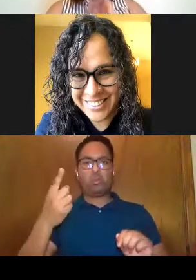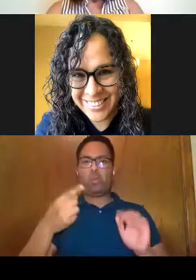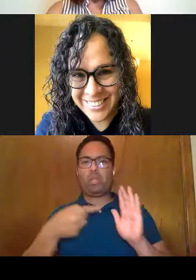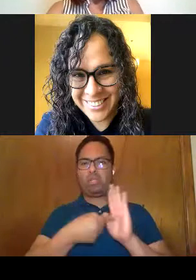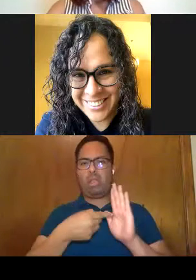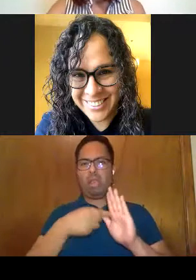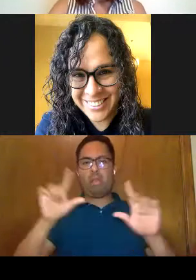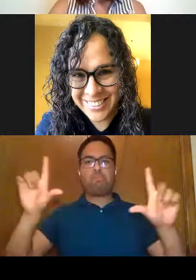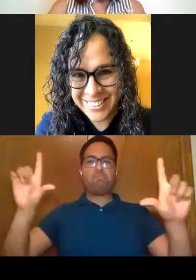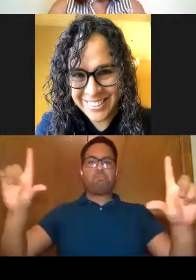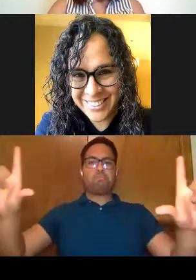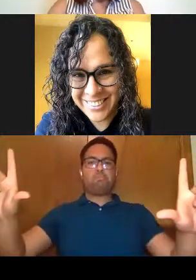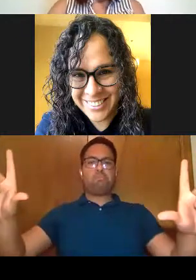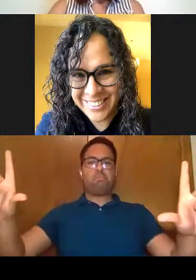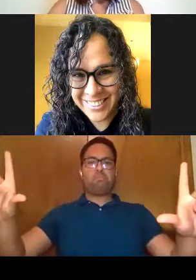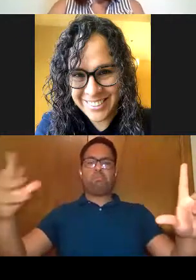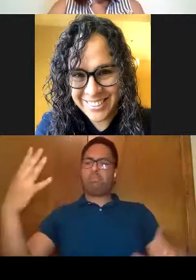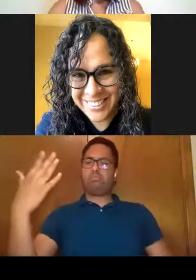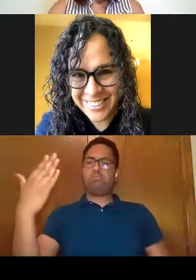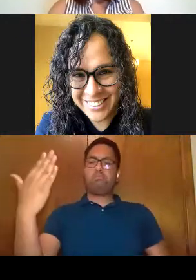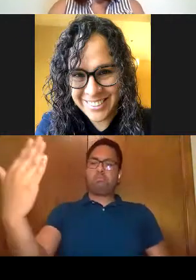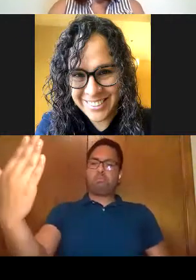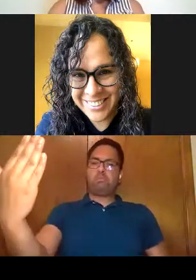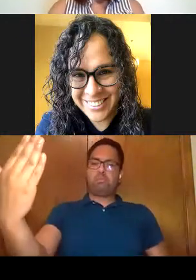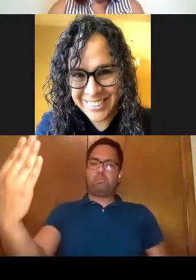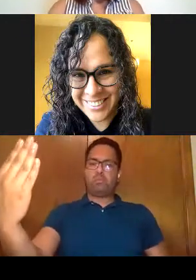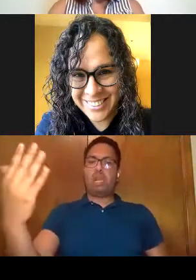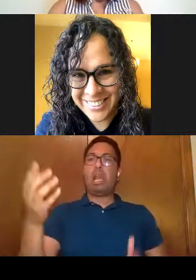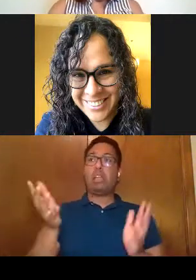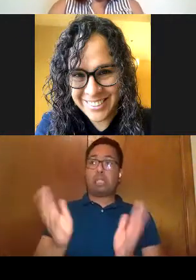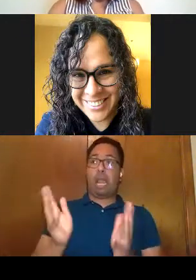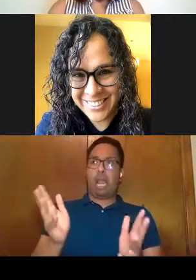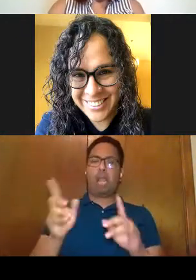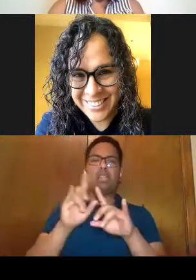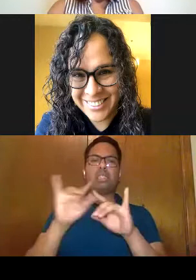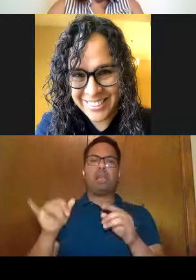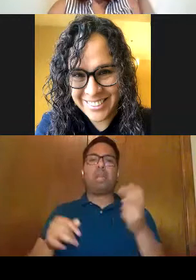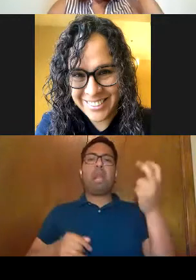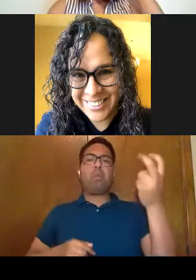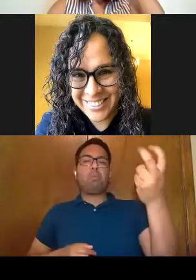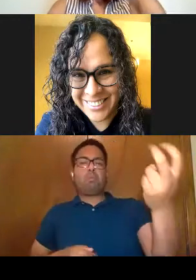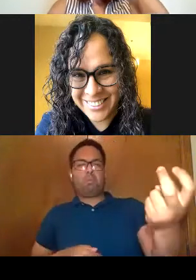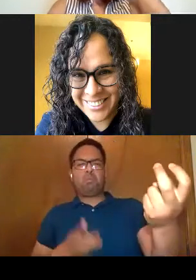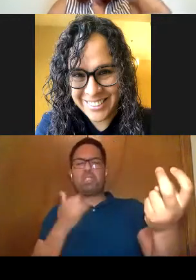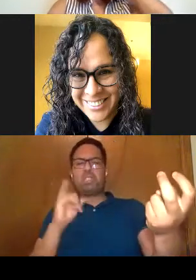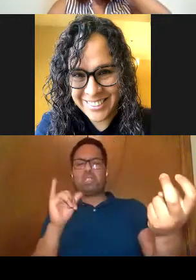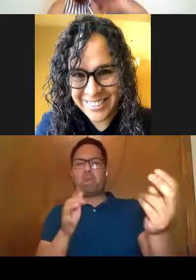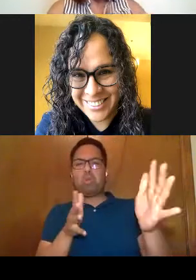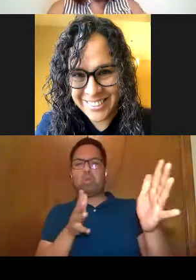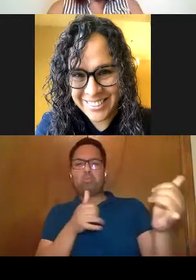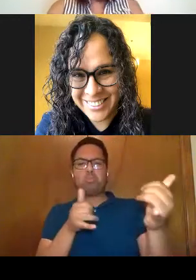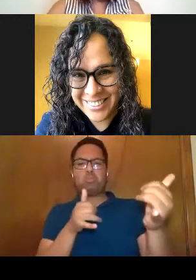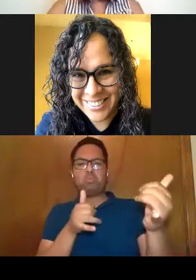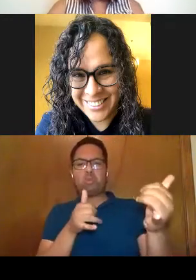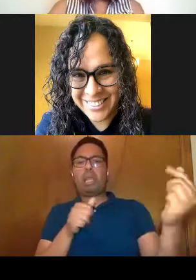you guys can work with me while he's still doing his own thing. Okay, good. So Rosie, you can come back in the frame. There we go. We got both